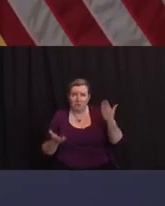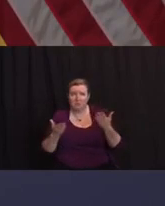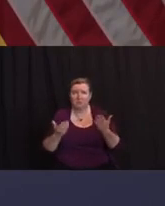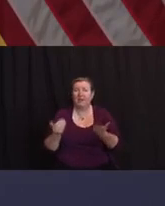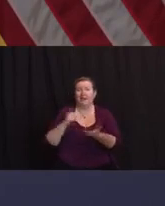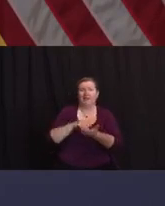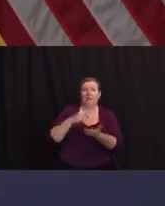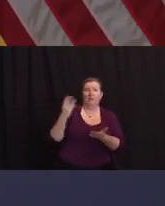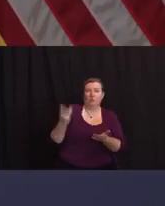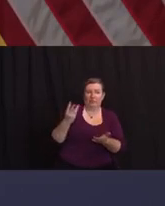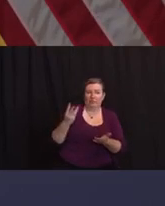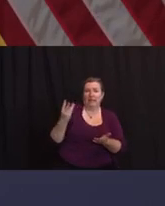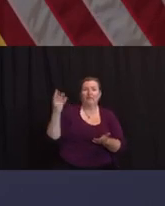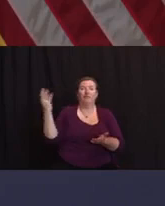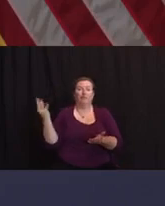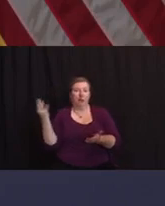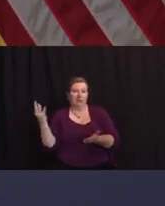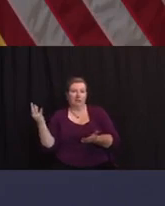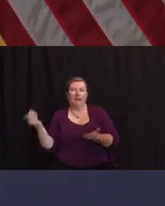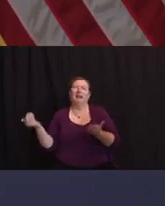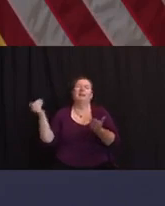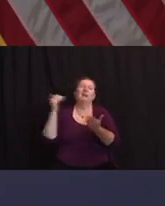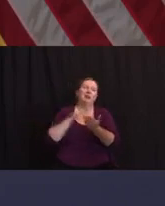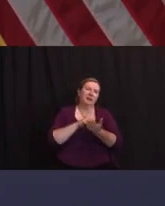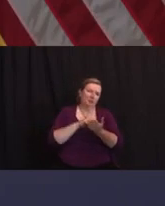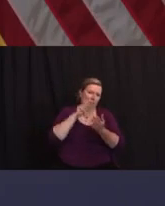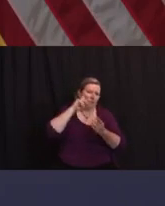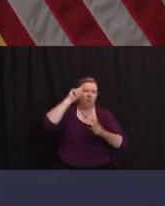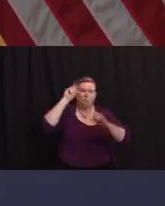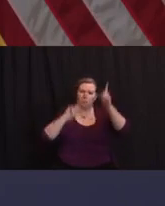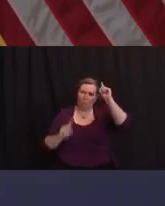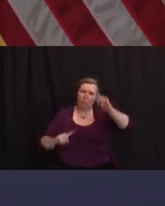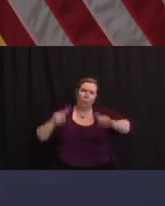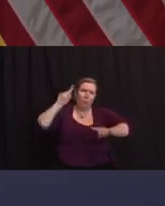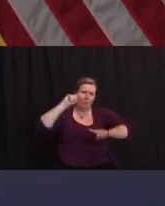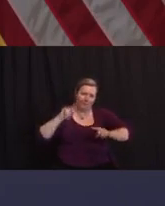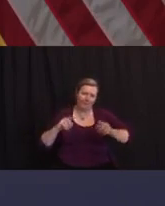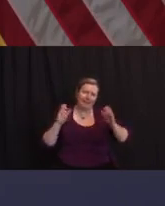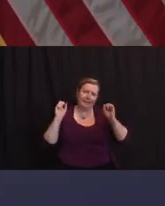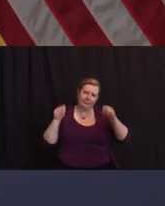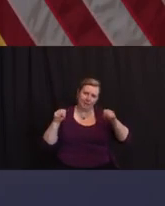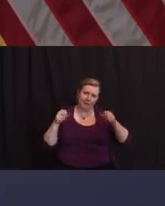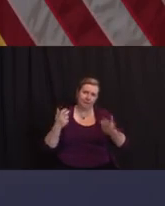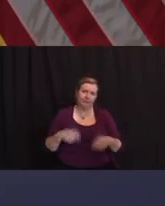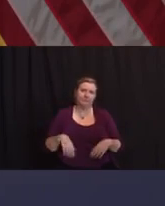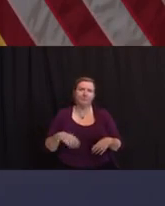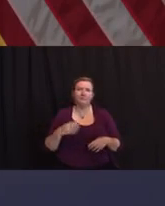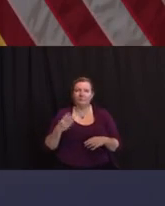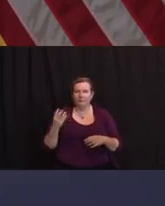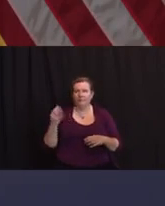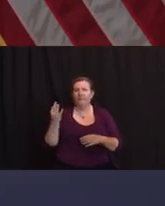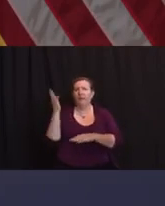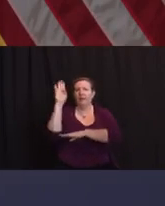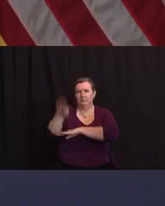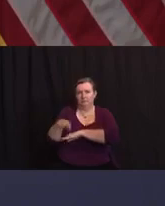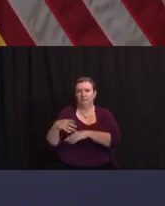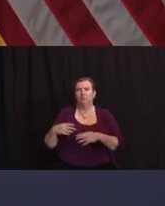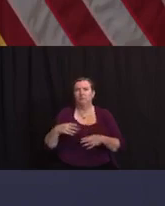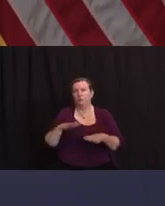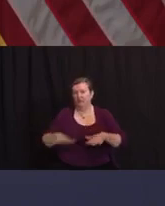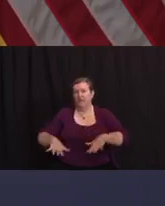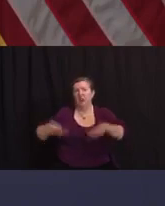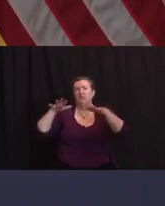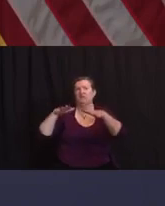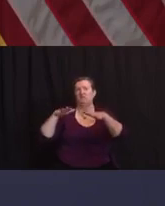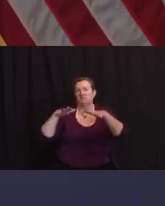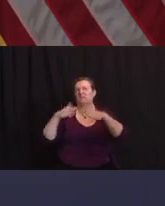some severe thunderstorms, and we are maybe Wednesday afternoon expecting some coastal flooding. And